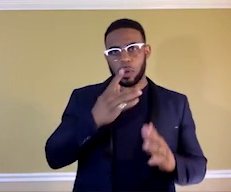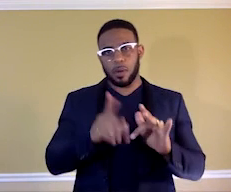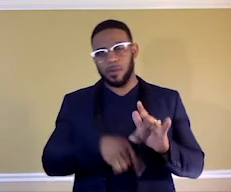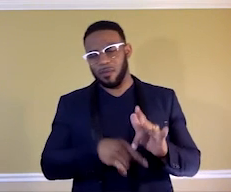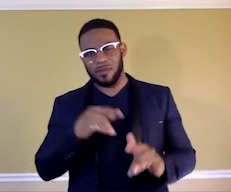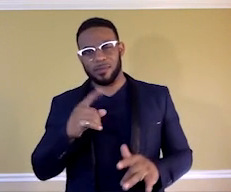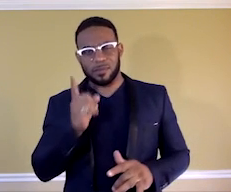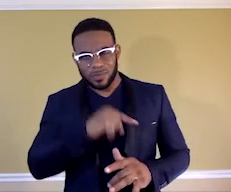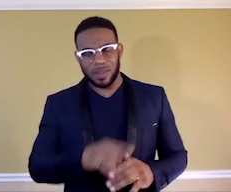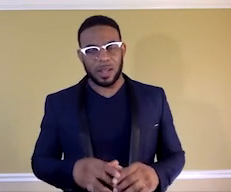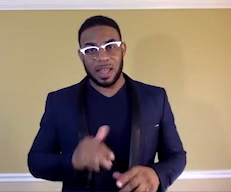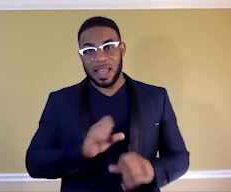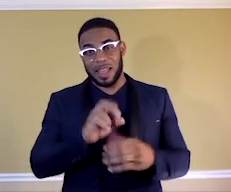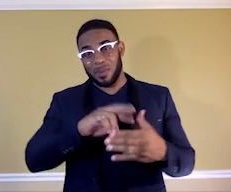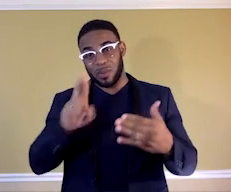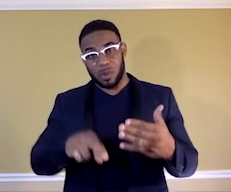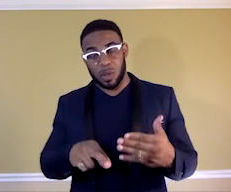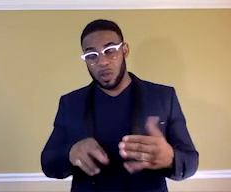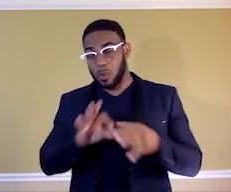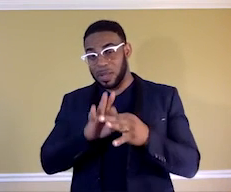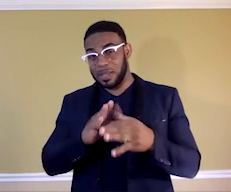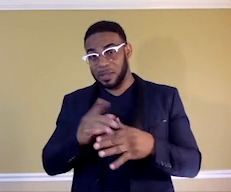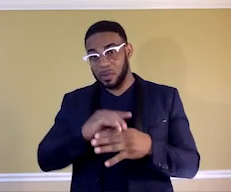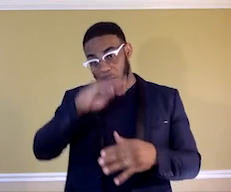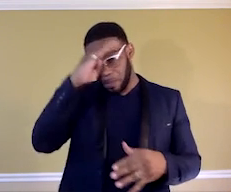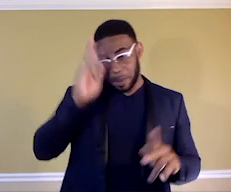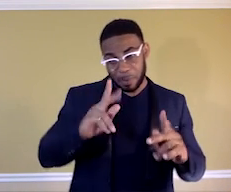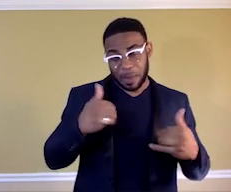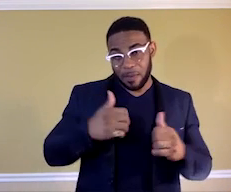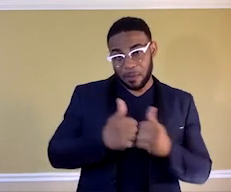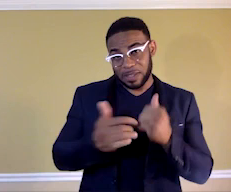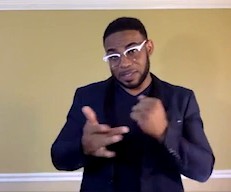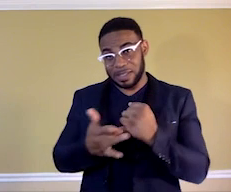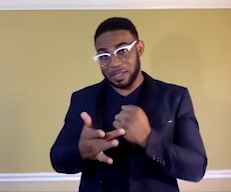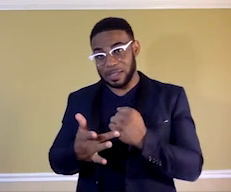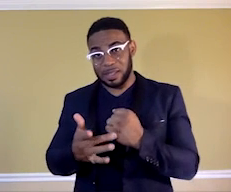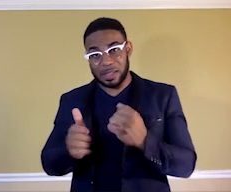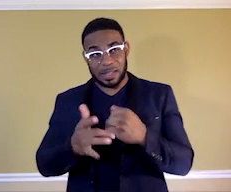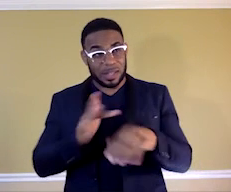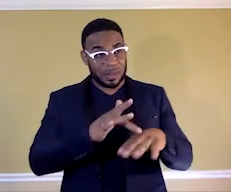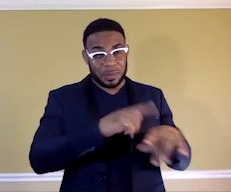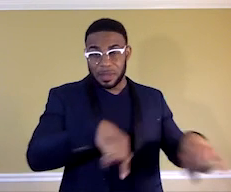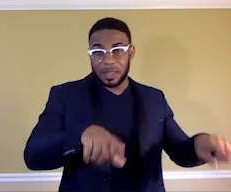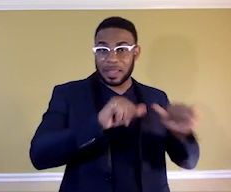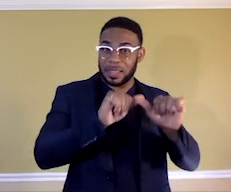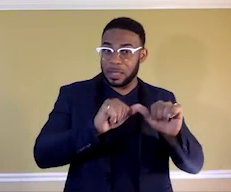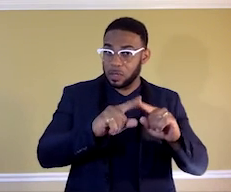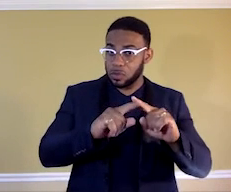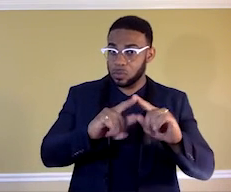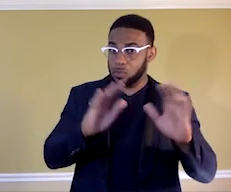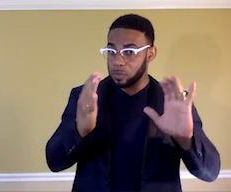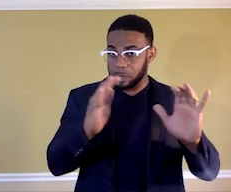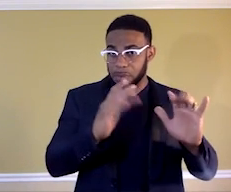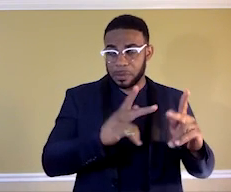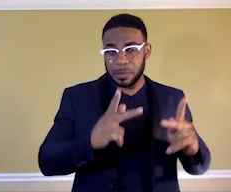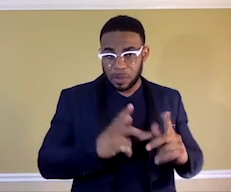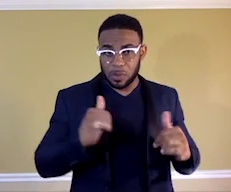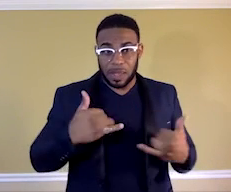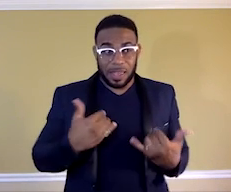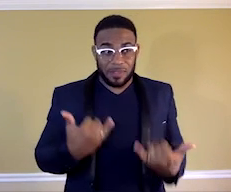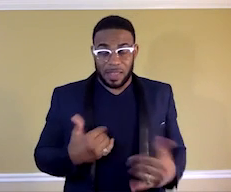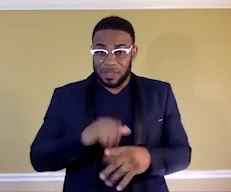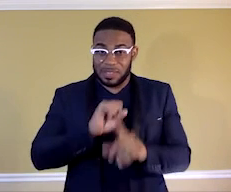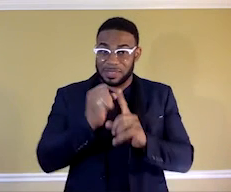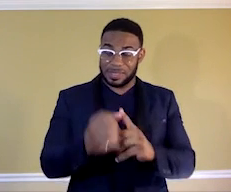flawed. And as a result, the relationship that Black people have with technology and technical spaces continues to mirror the position we have currently